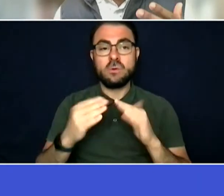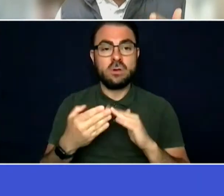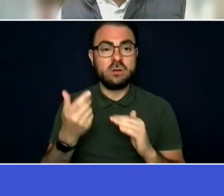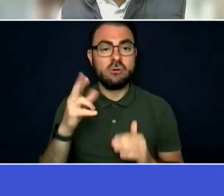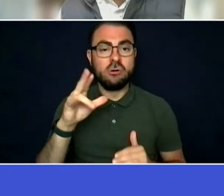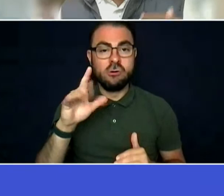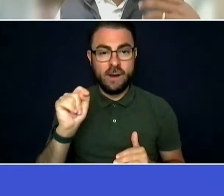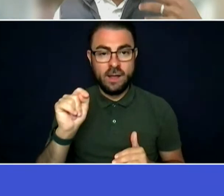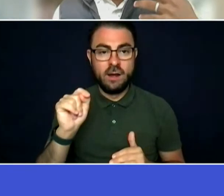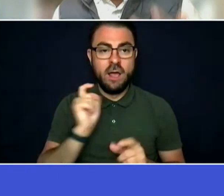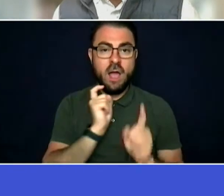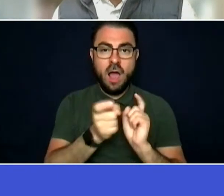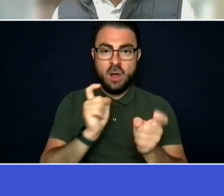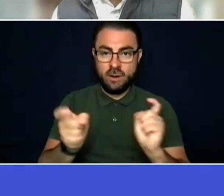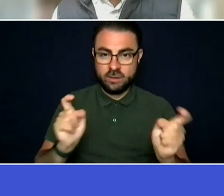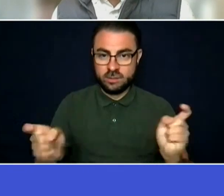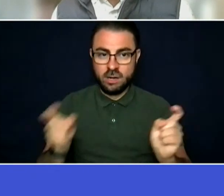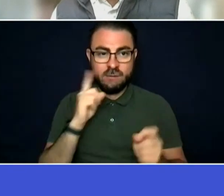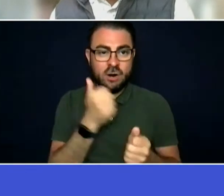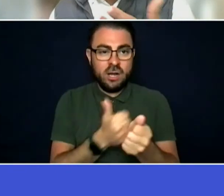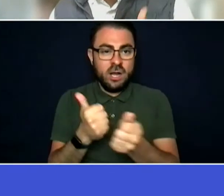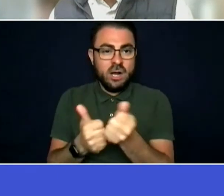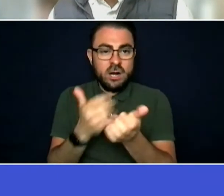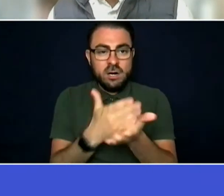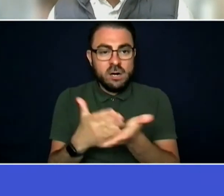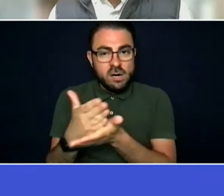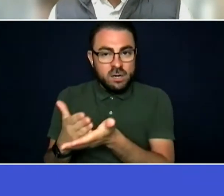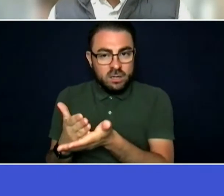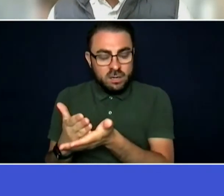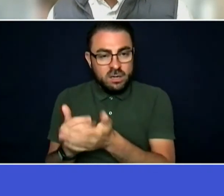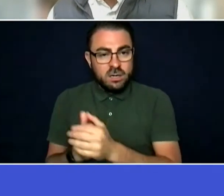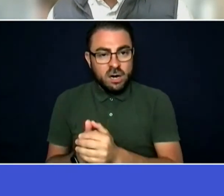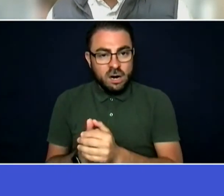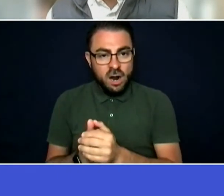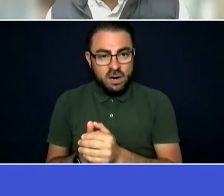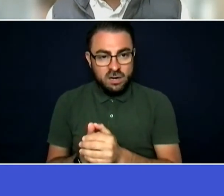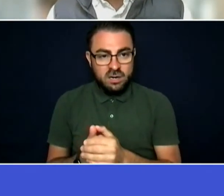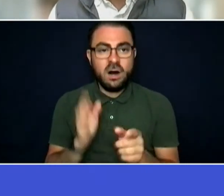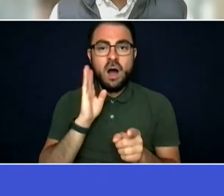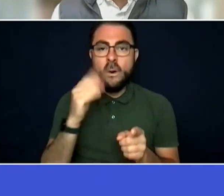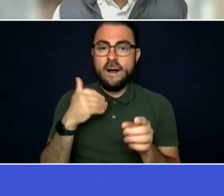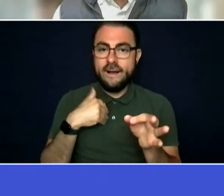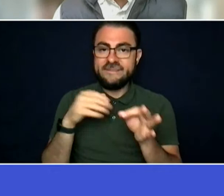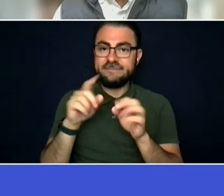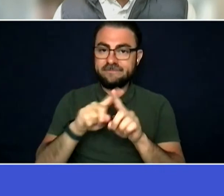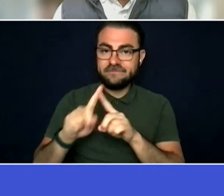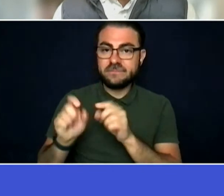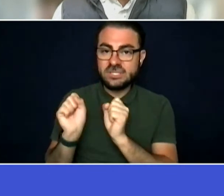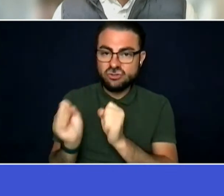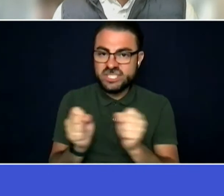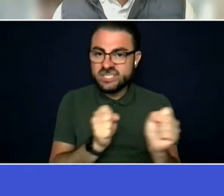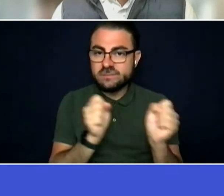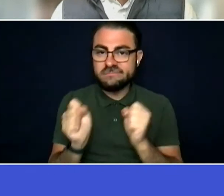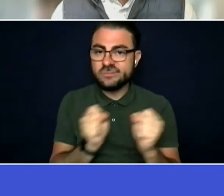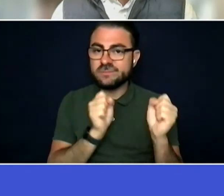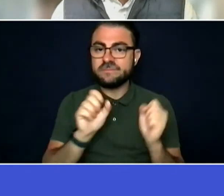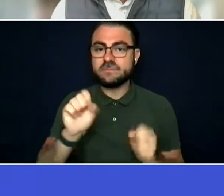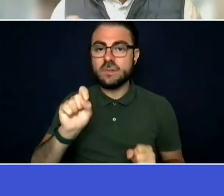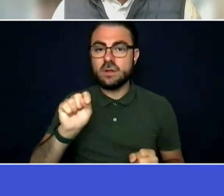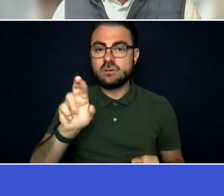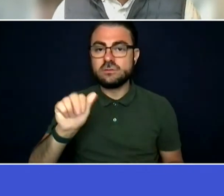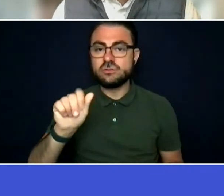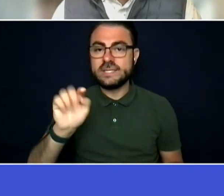section, you will see we're going to get into the strategic programs. And so for each strategic program, we